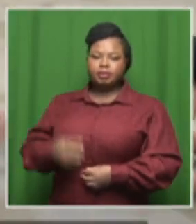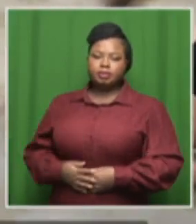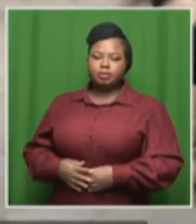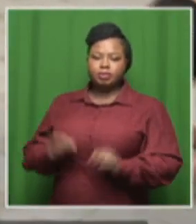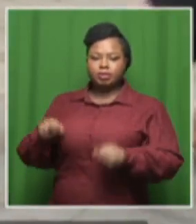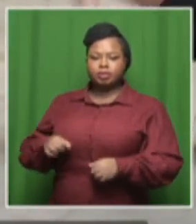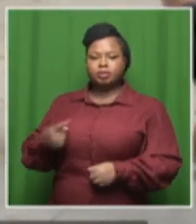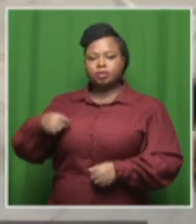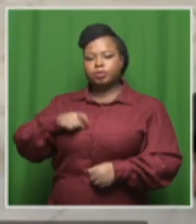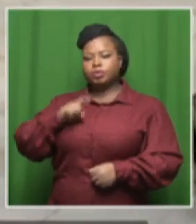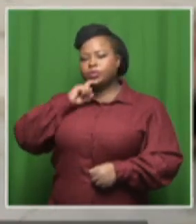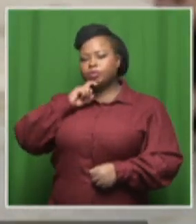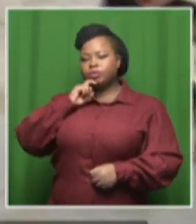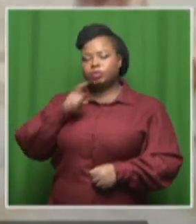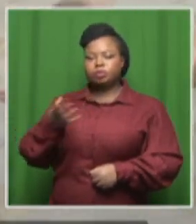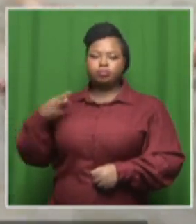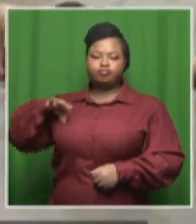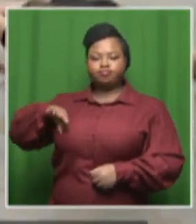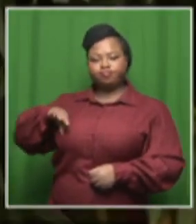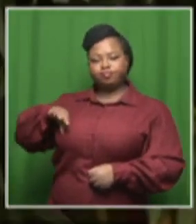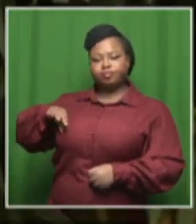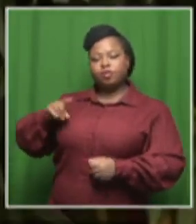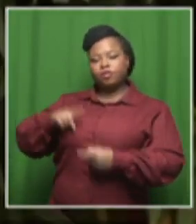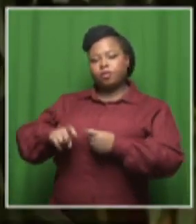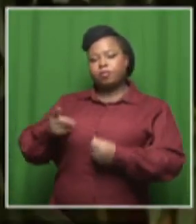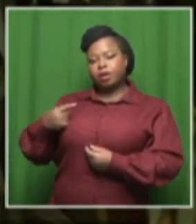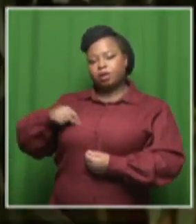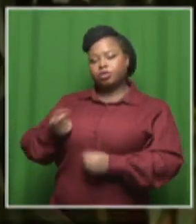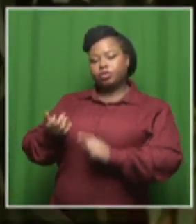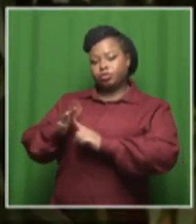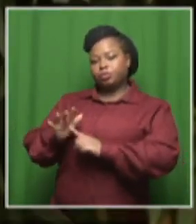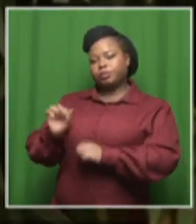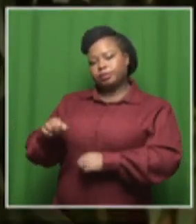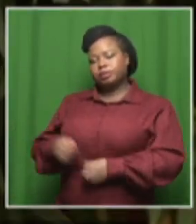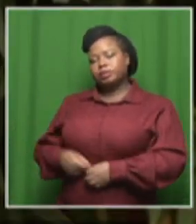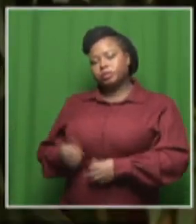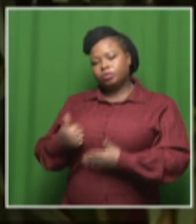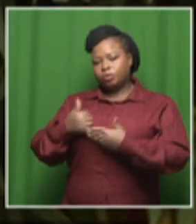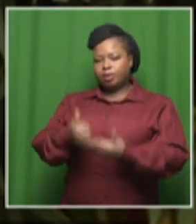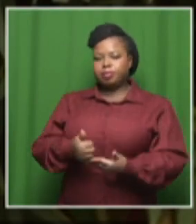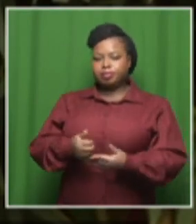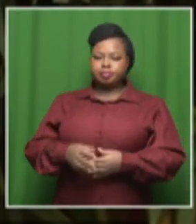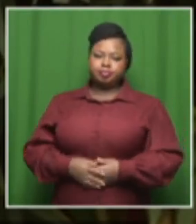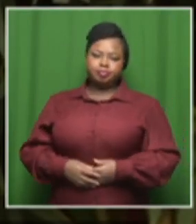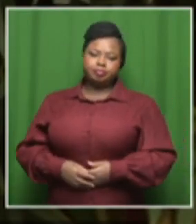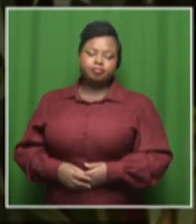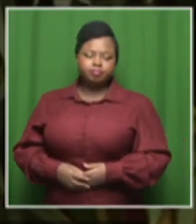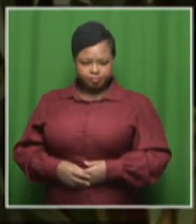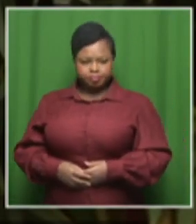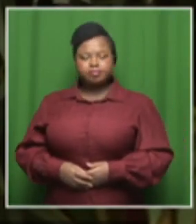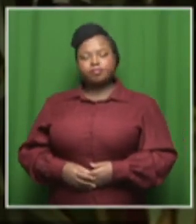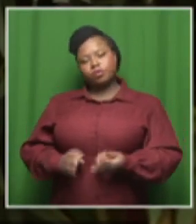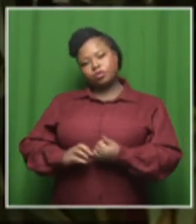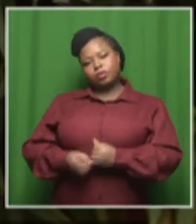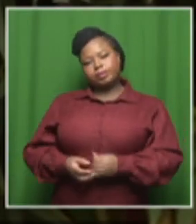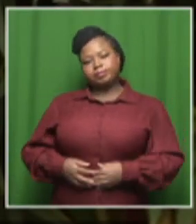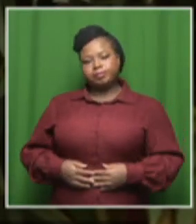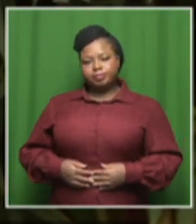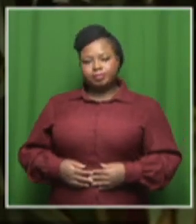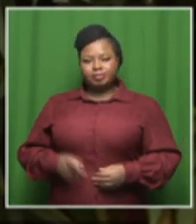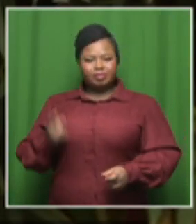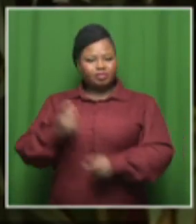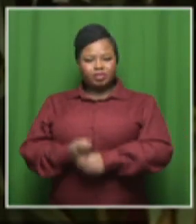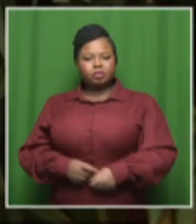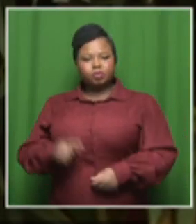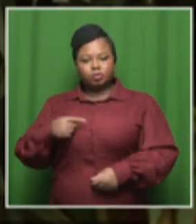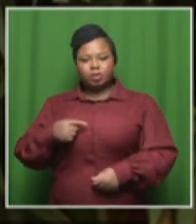we're also using profits from some of our shows and stuff to help. So yeah, we're trying. It's tough